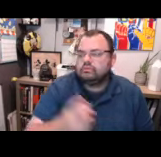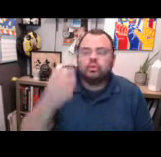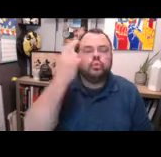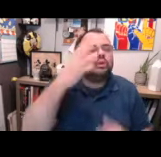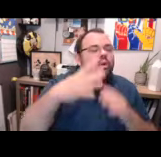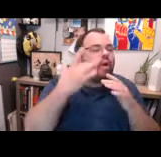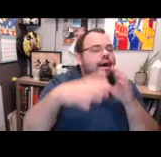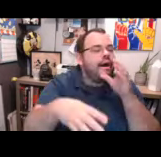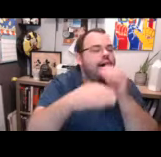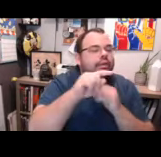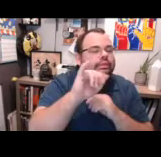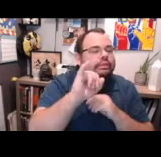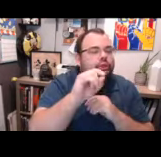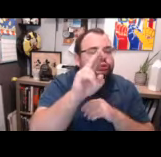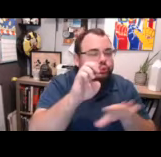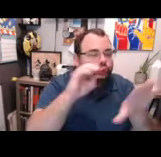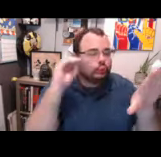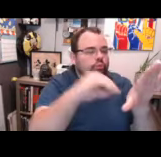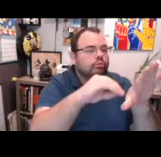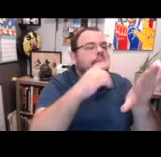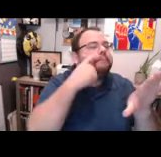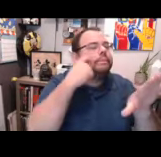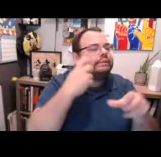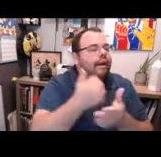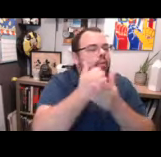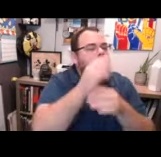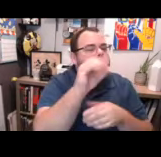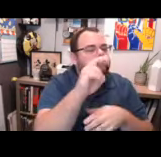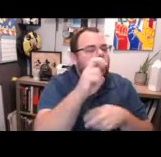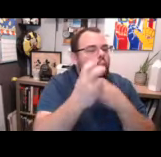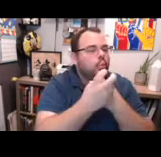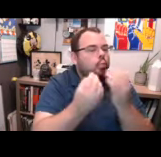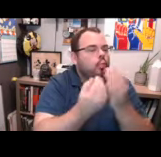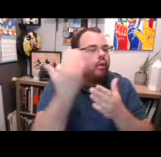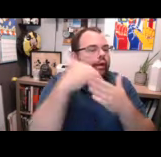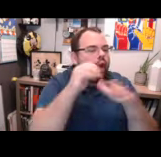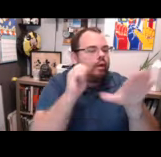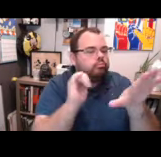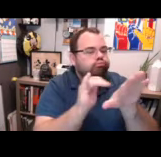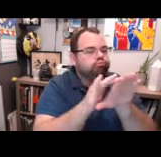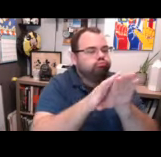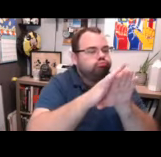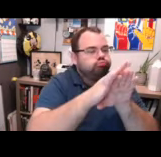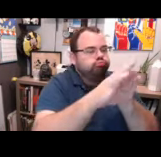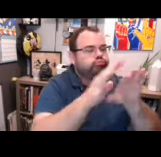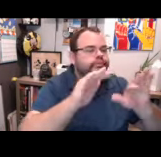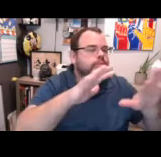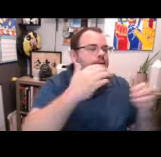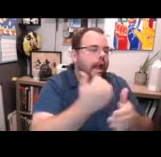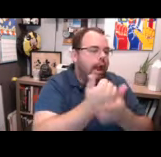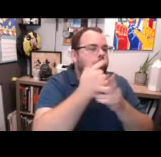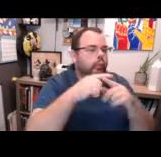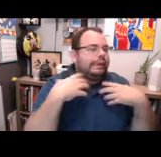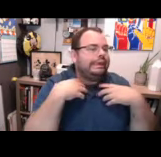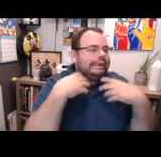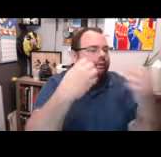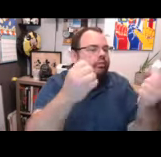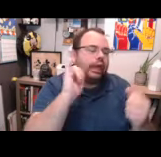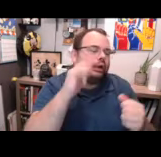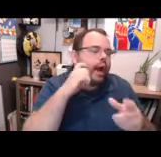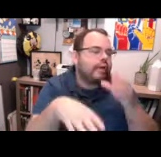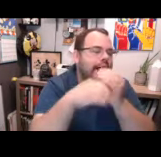cochleostomy to prevent a leakage of cochlear fluid, or what's called perilymph. Is that what that does? Is I'm helps the coiling the bone